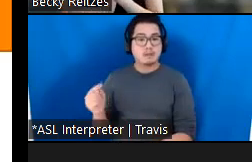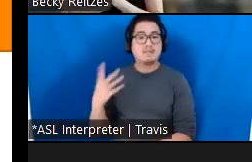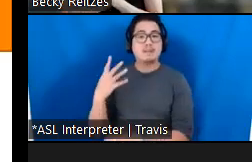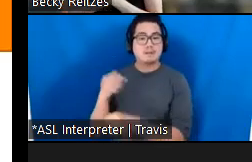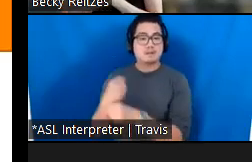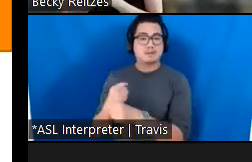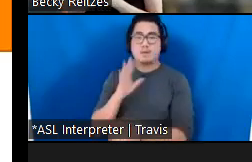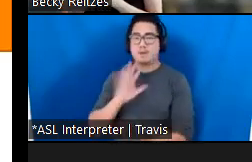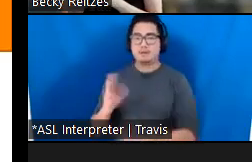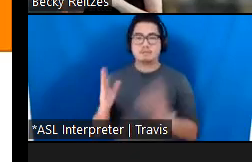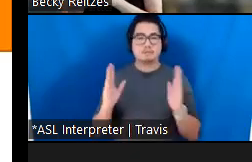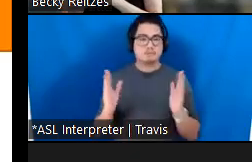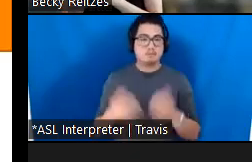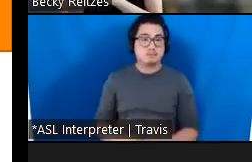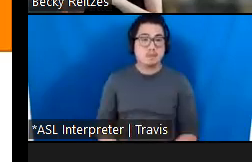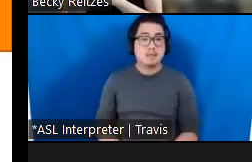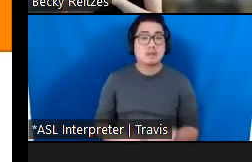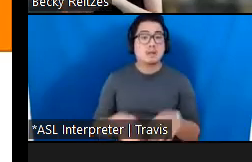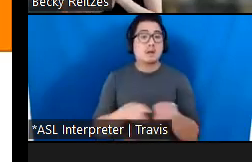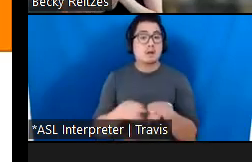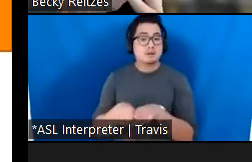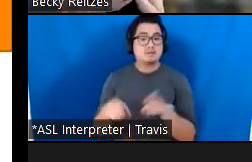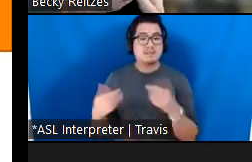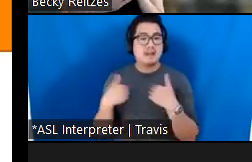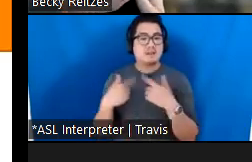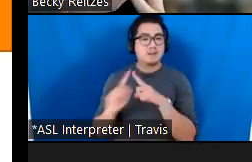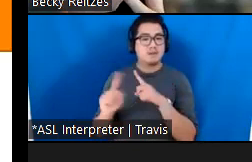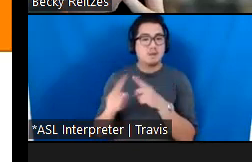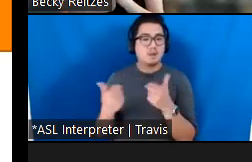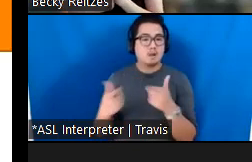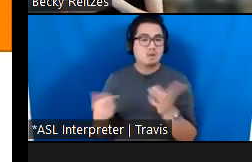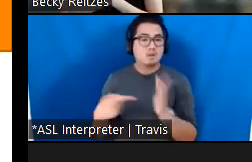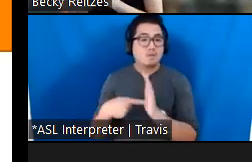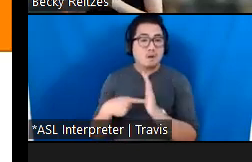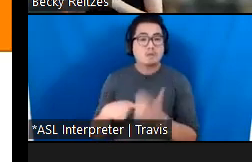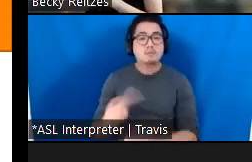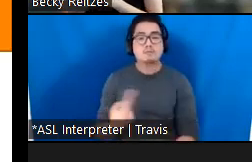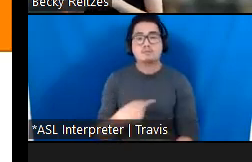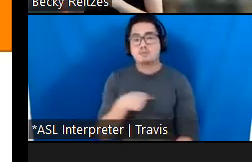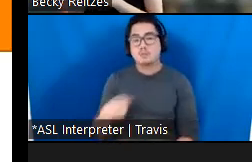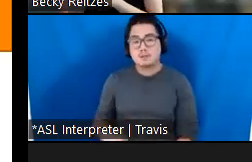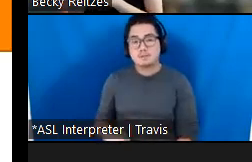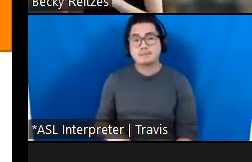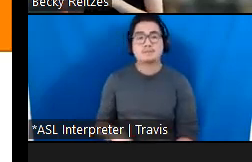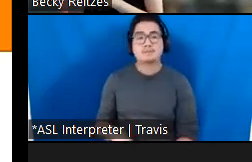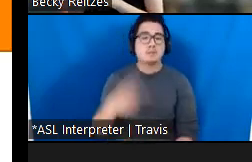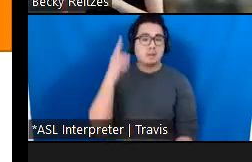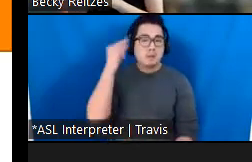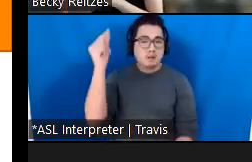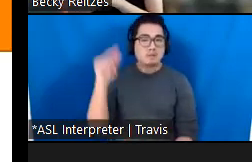for children 5 to 11 is in English and Spanish. And I have a feeling again that that will be